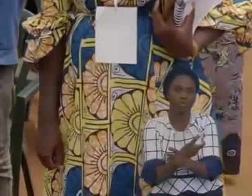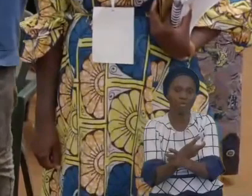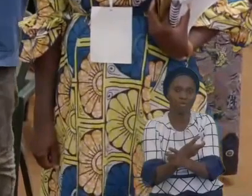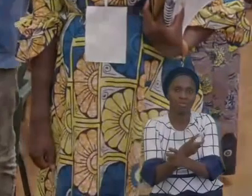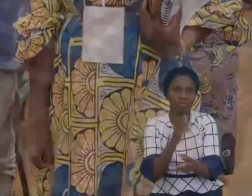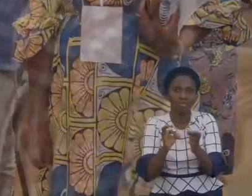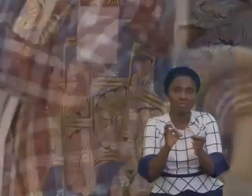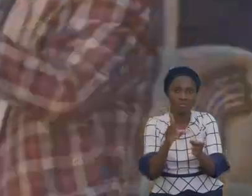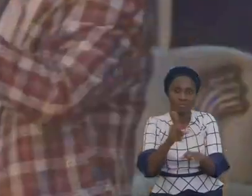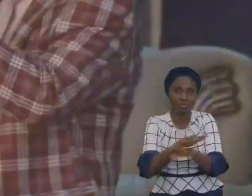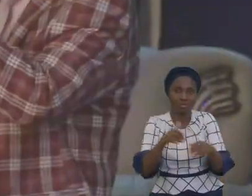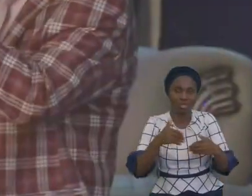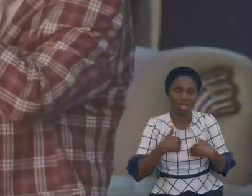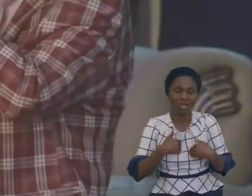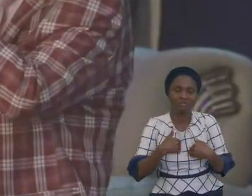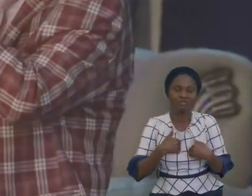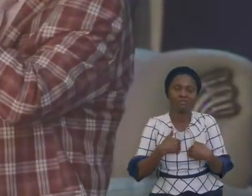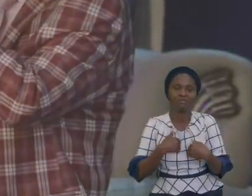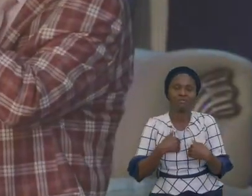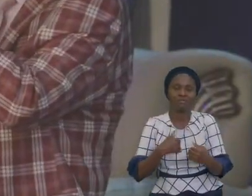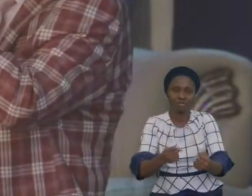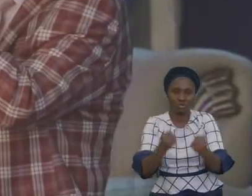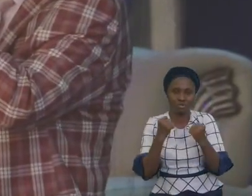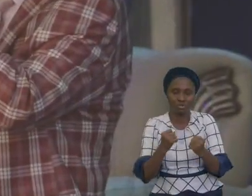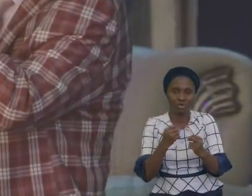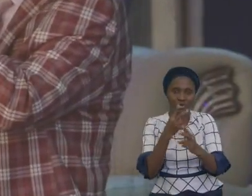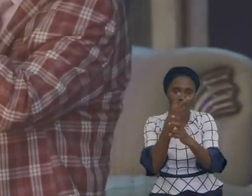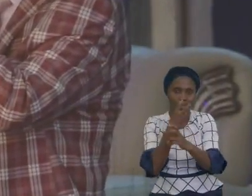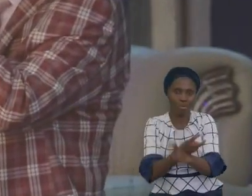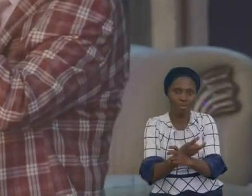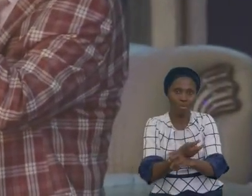The time of solution has now come.